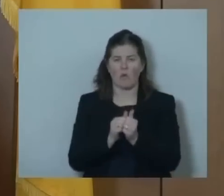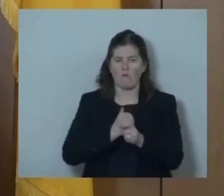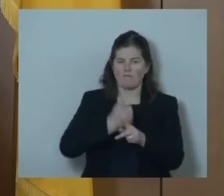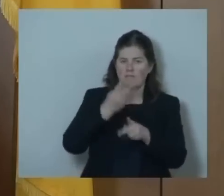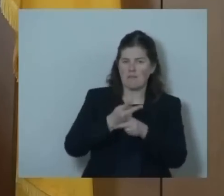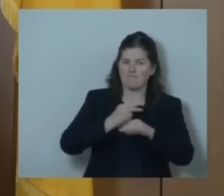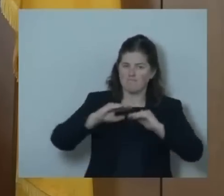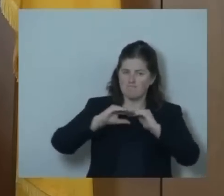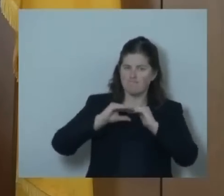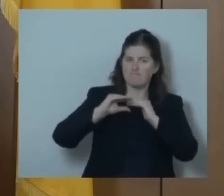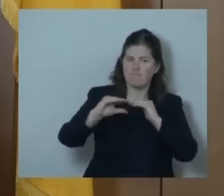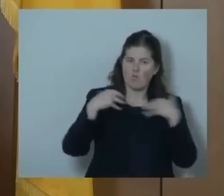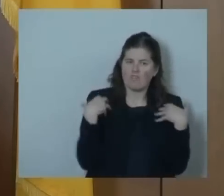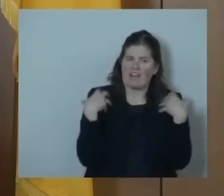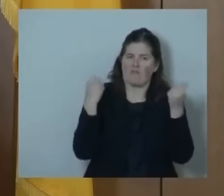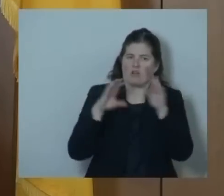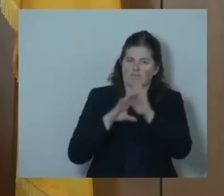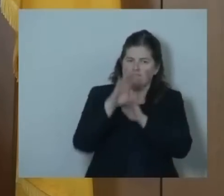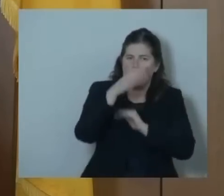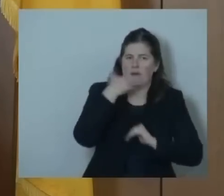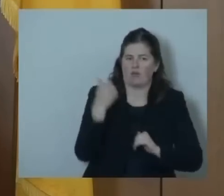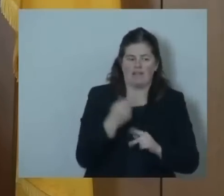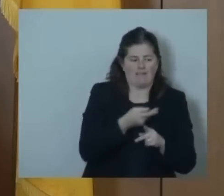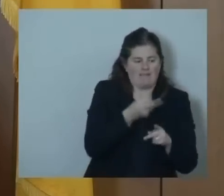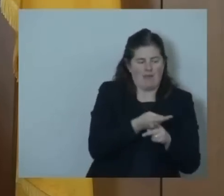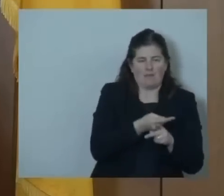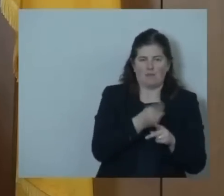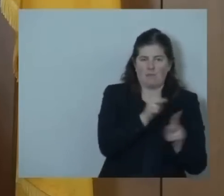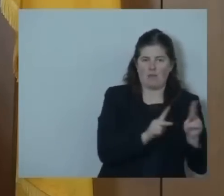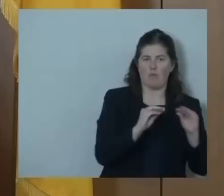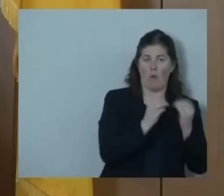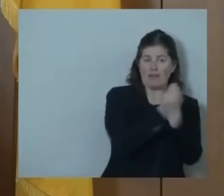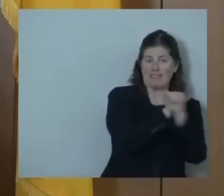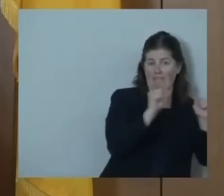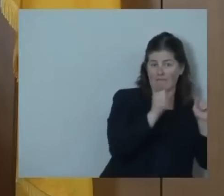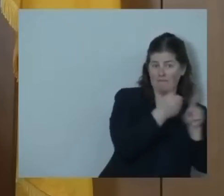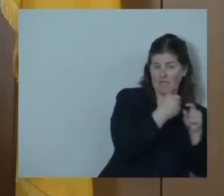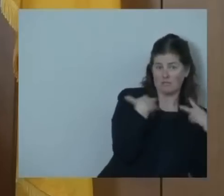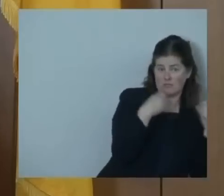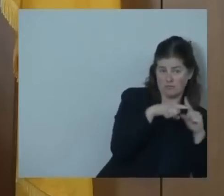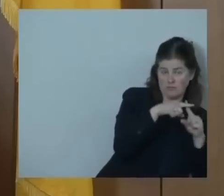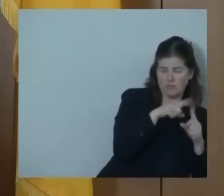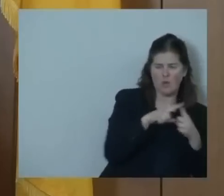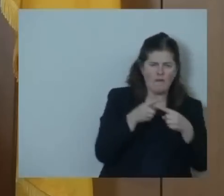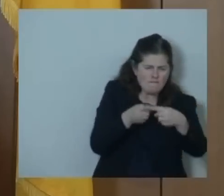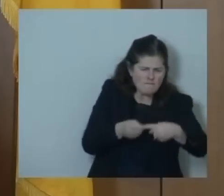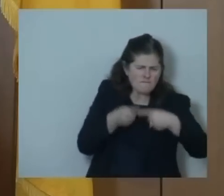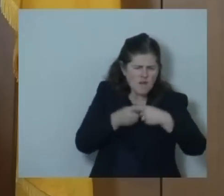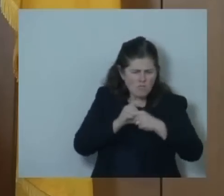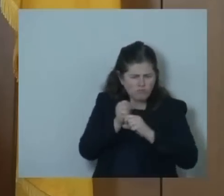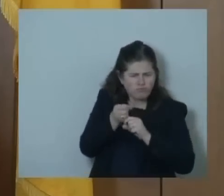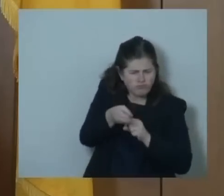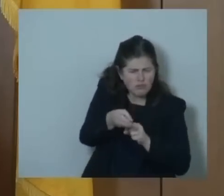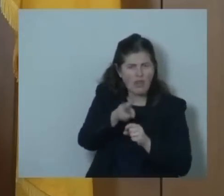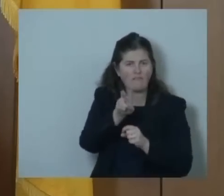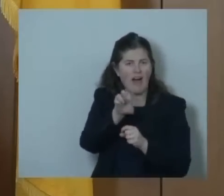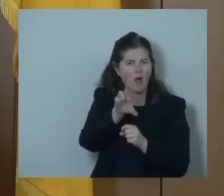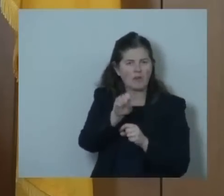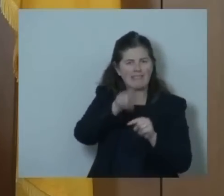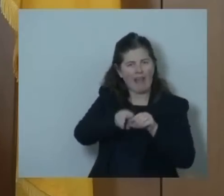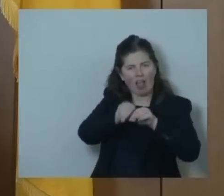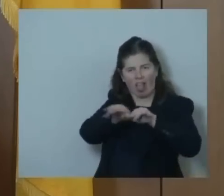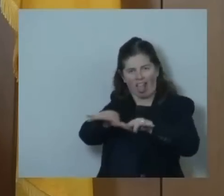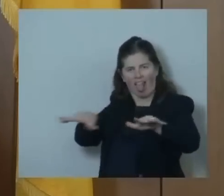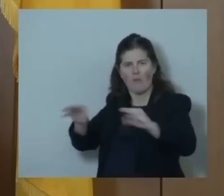a recovery in any number of ways. Keeps us safer, that's a recovery. We're winning the fight against the virus, it doesn't transmit, it's not